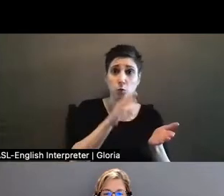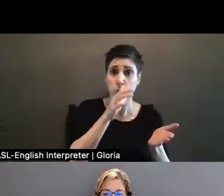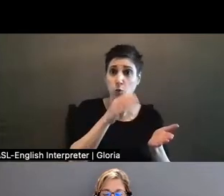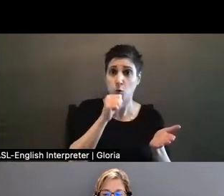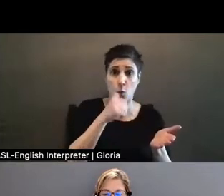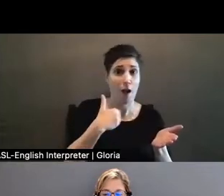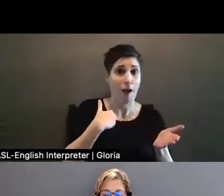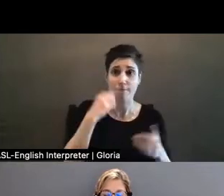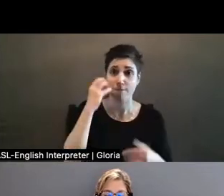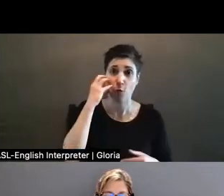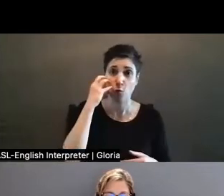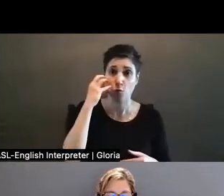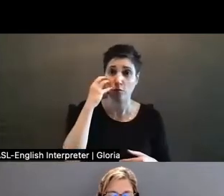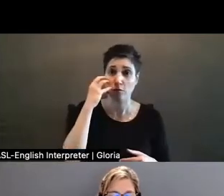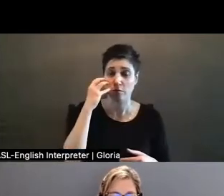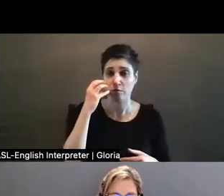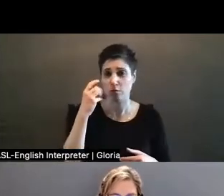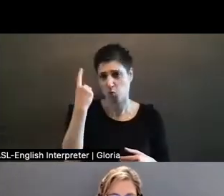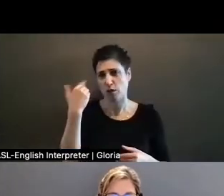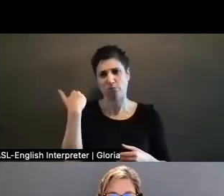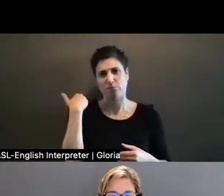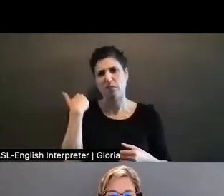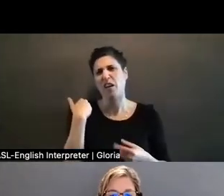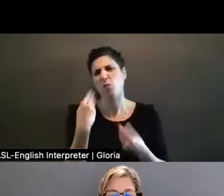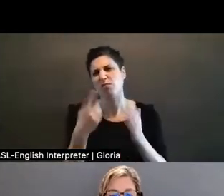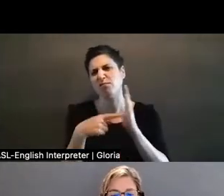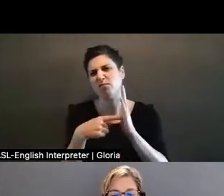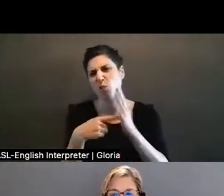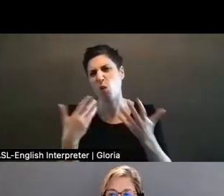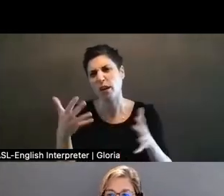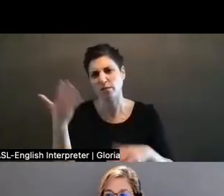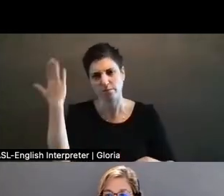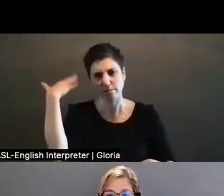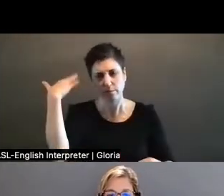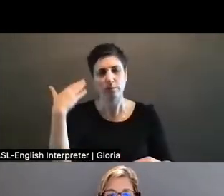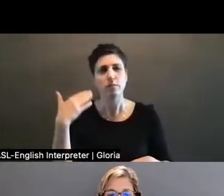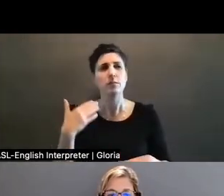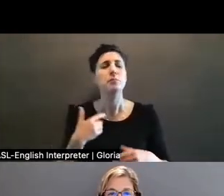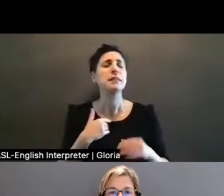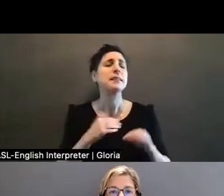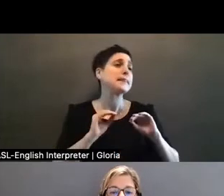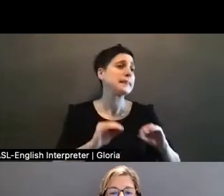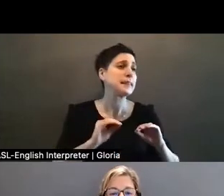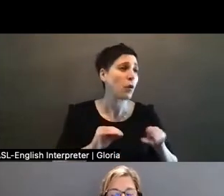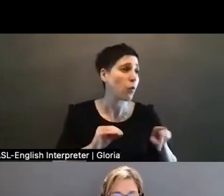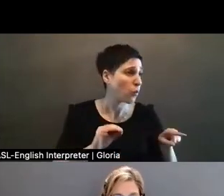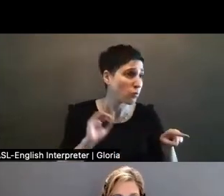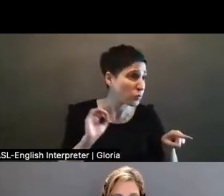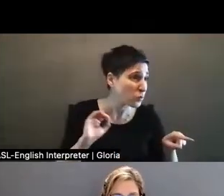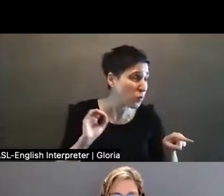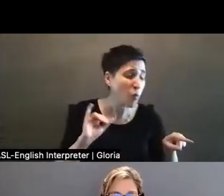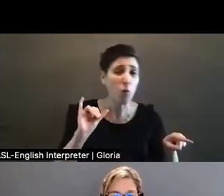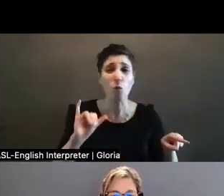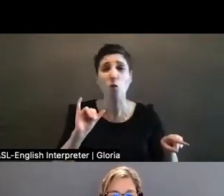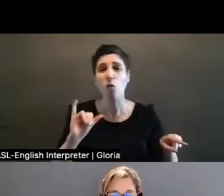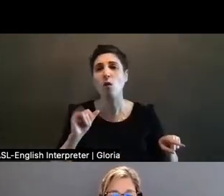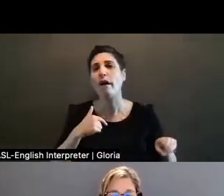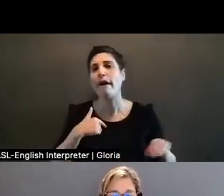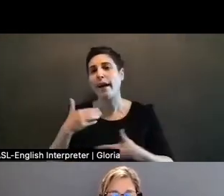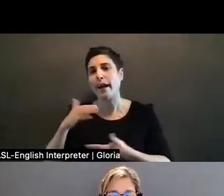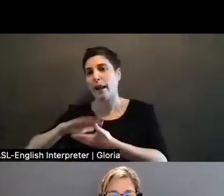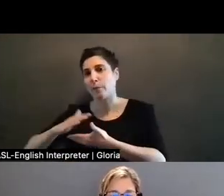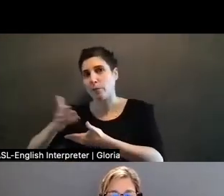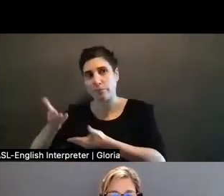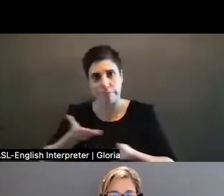was something I hadn't planned for that. And so the backup plan was to go and grab a laptop. And so just thinking